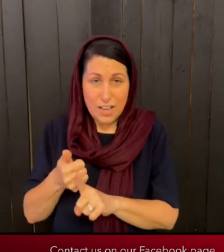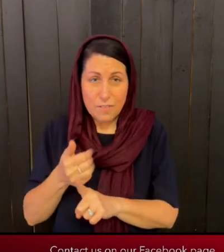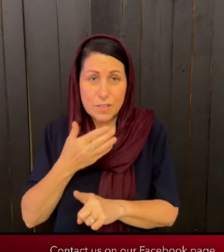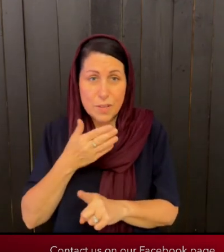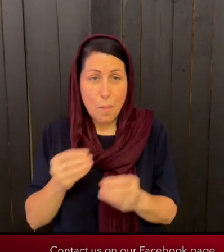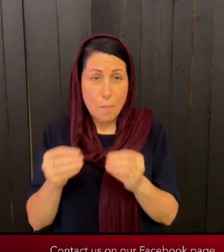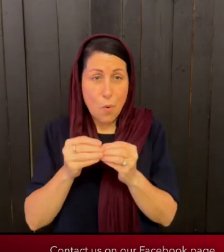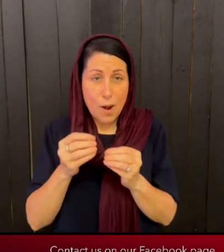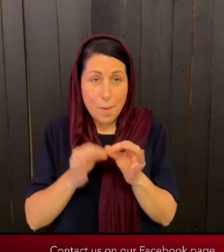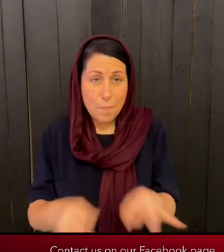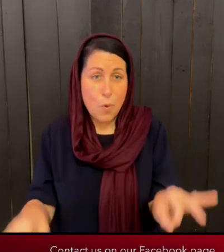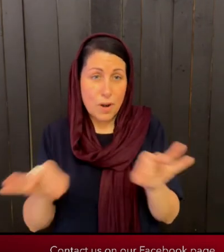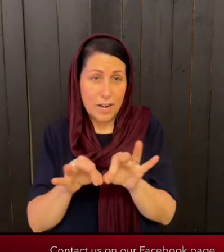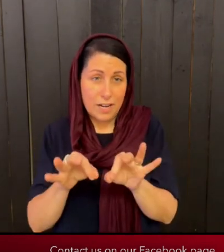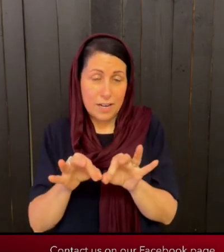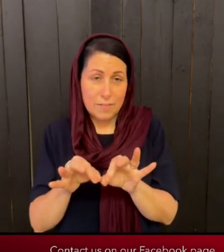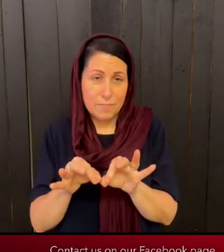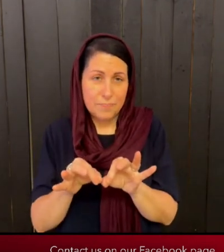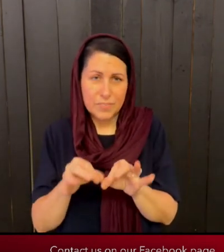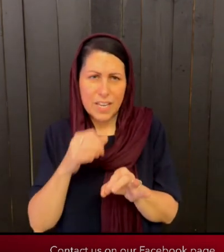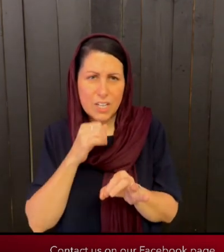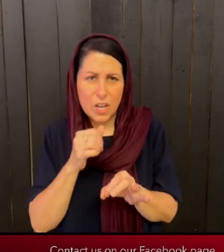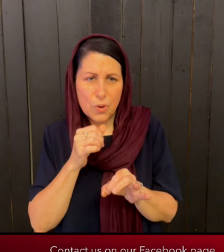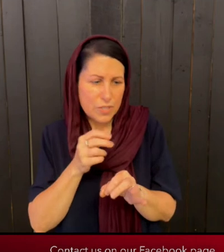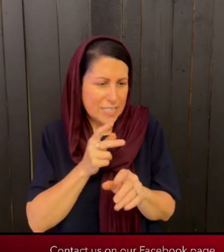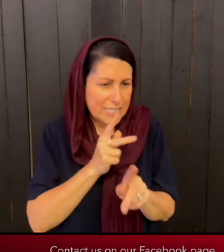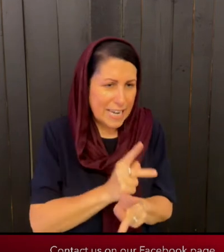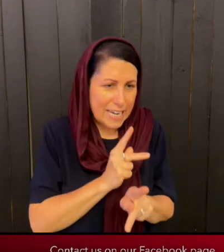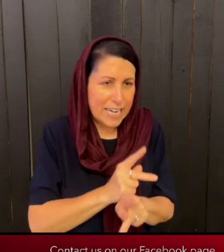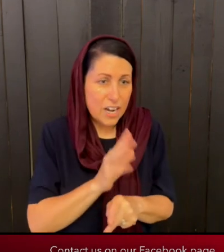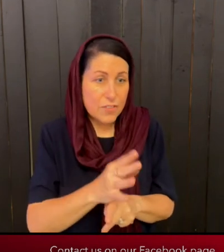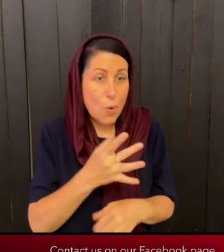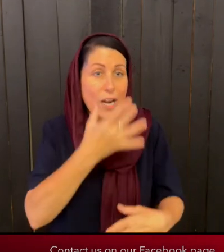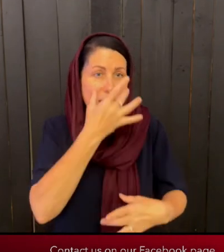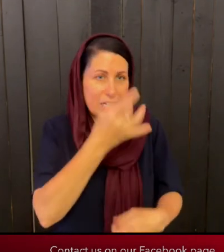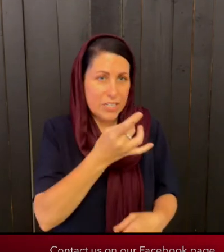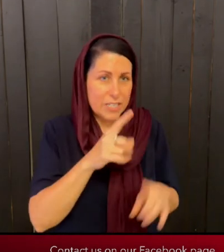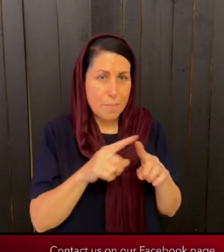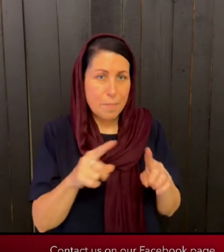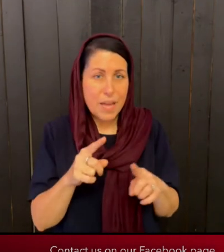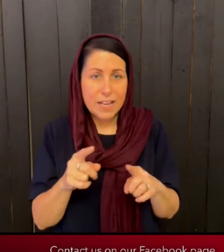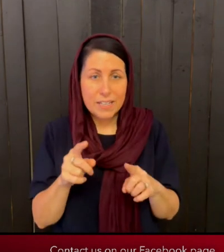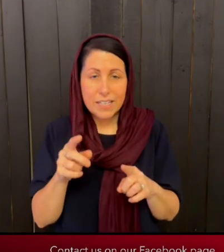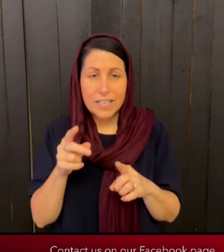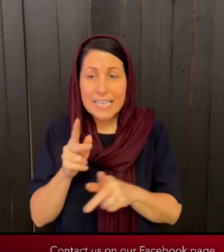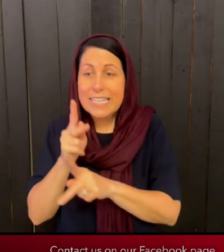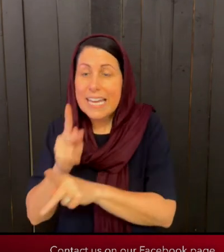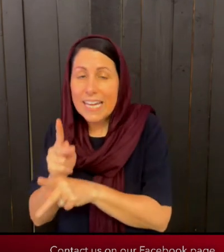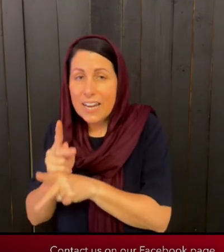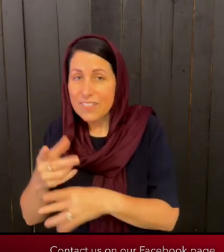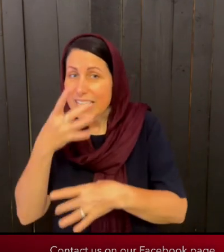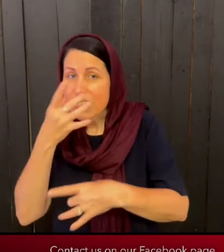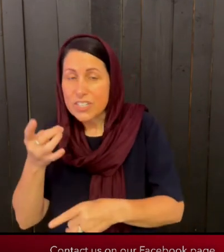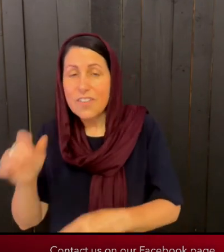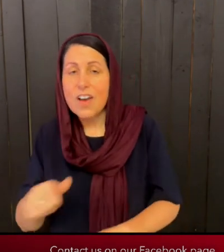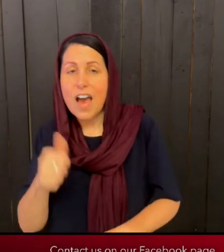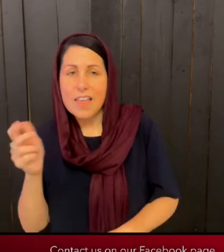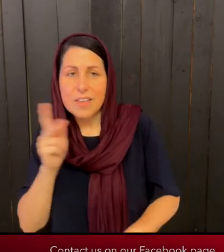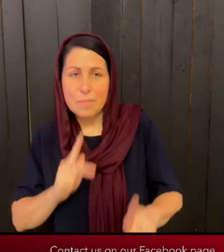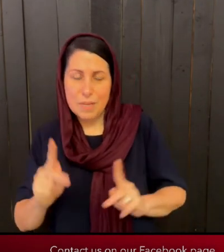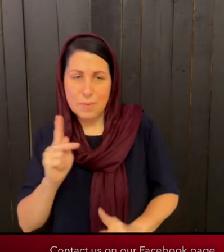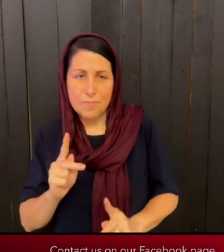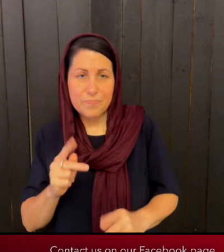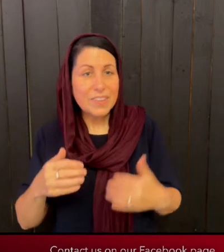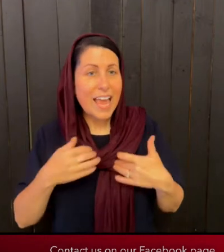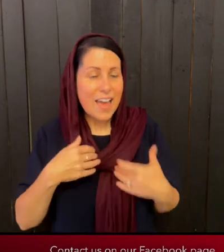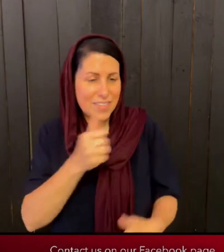Do not merely look out for your own personal interests, but also for the interests of others. And have this attitude